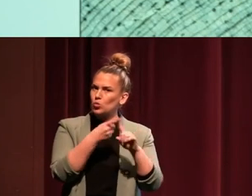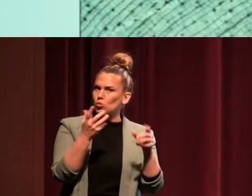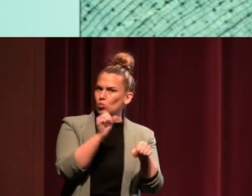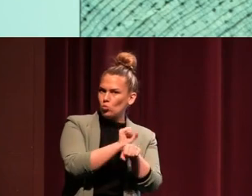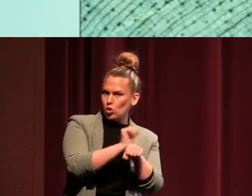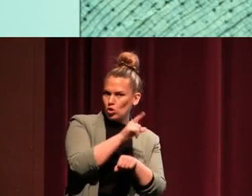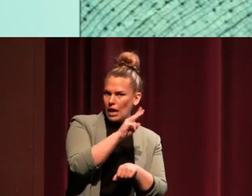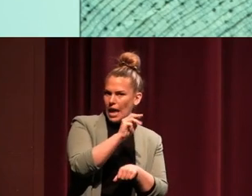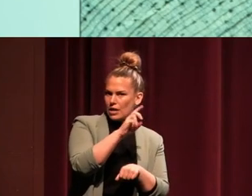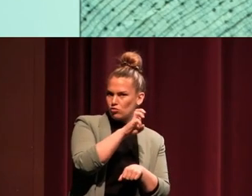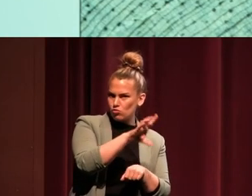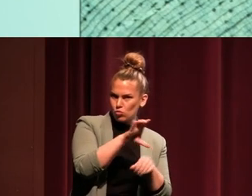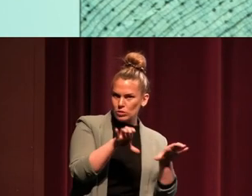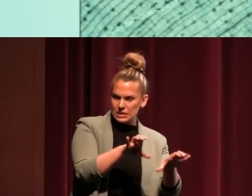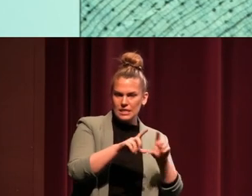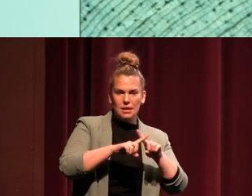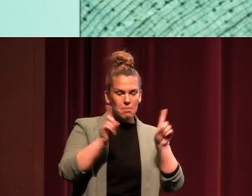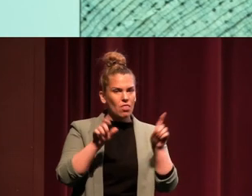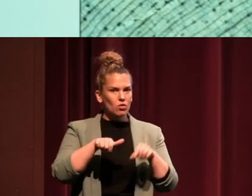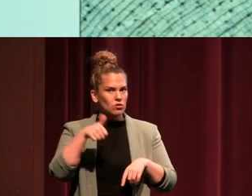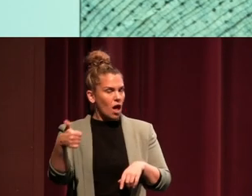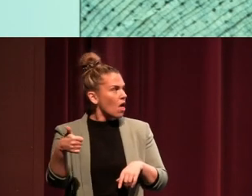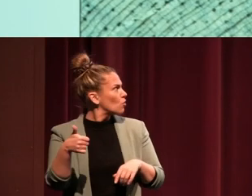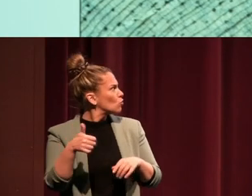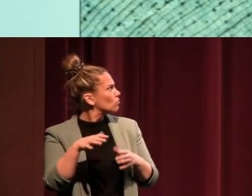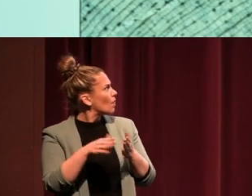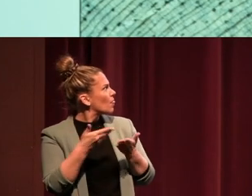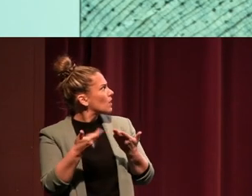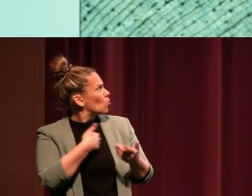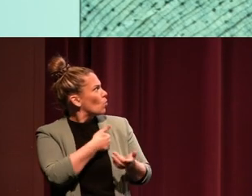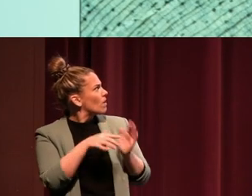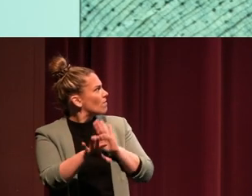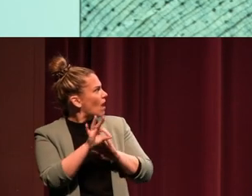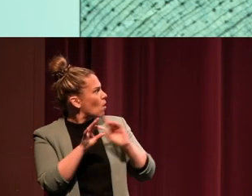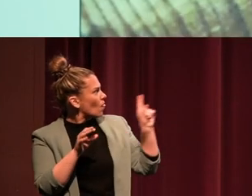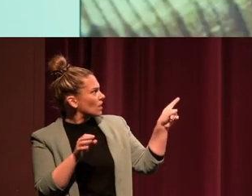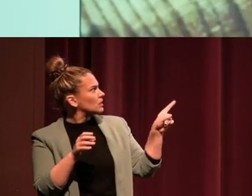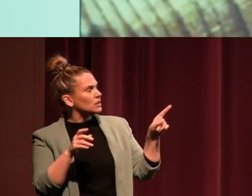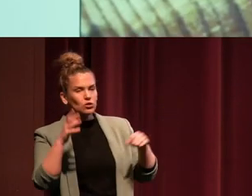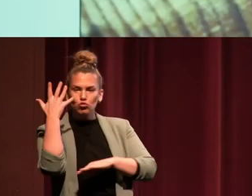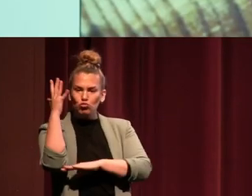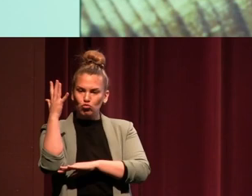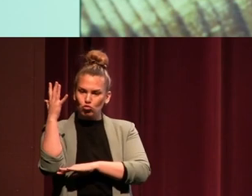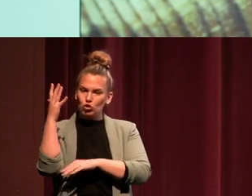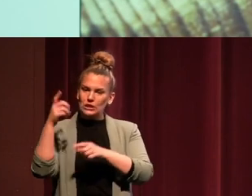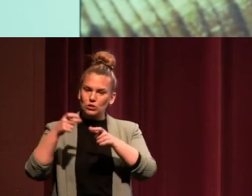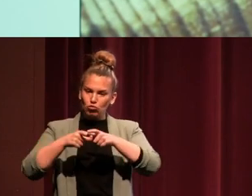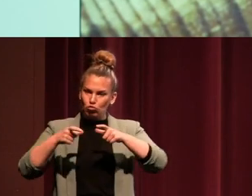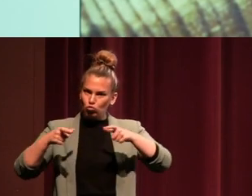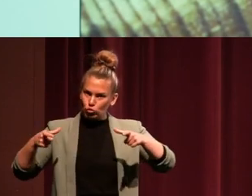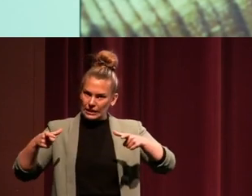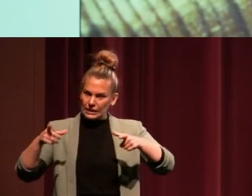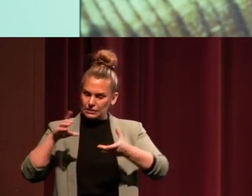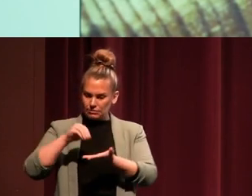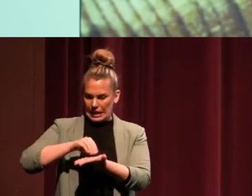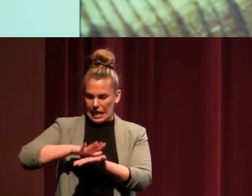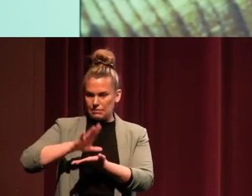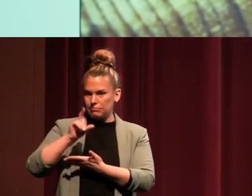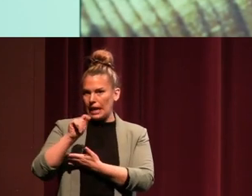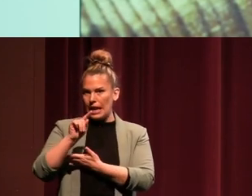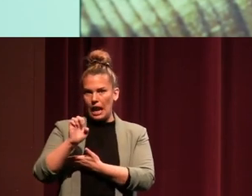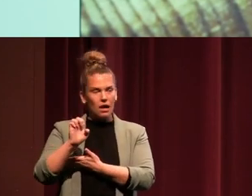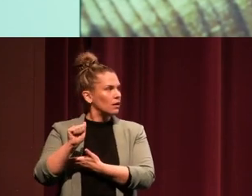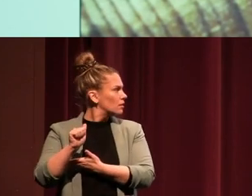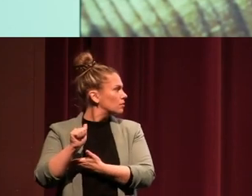and moist sites. Here's some of our tree ring data from this Malheur